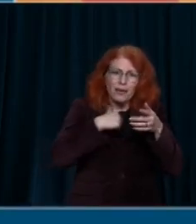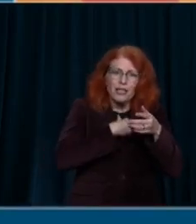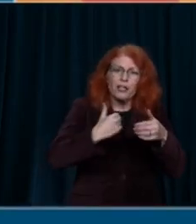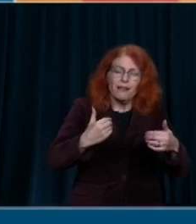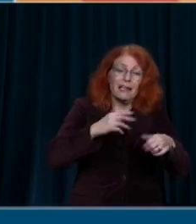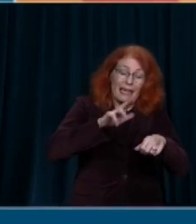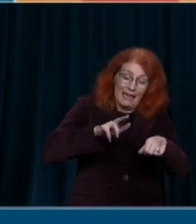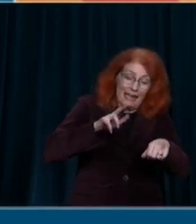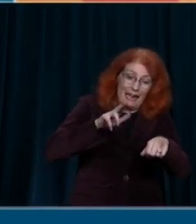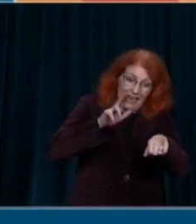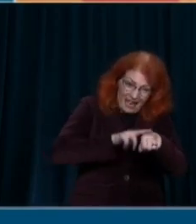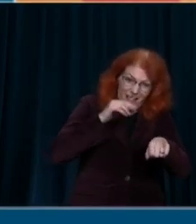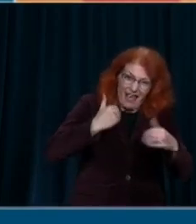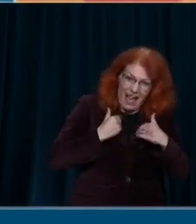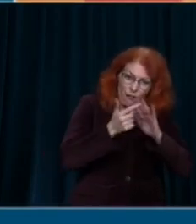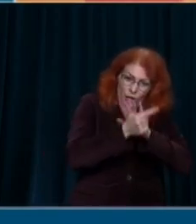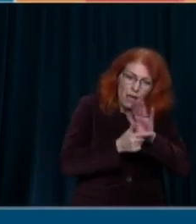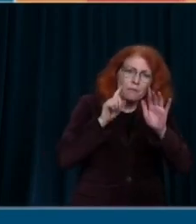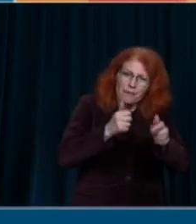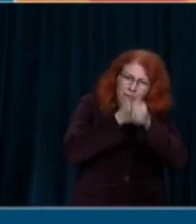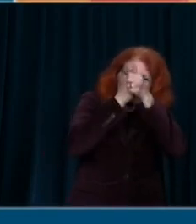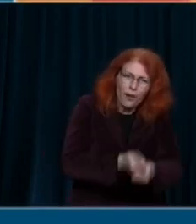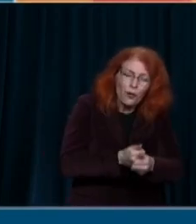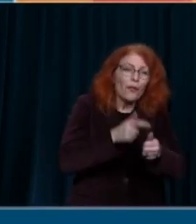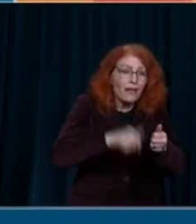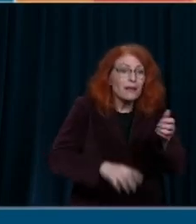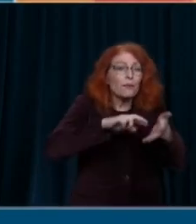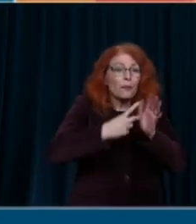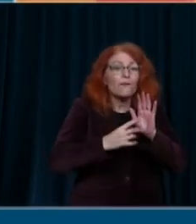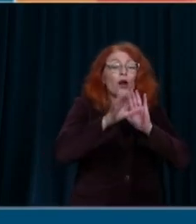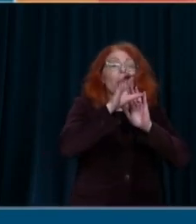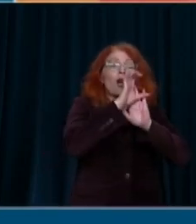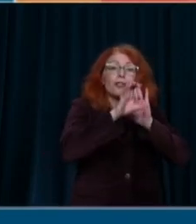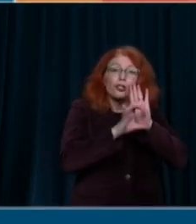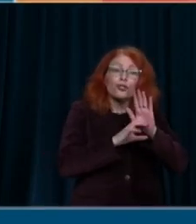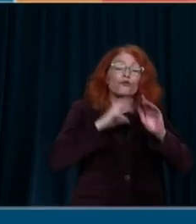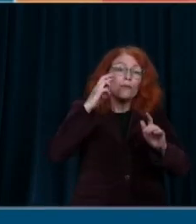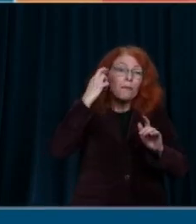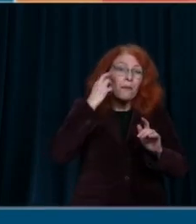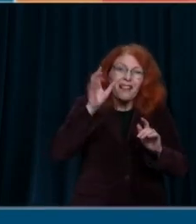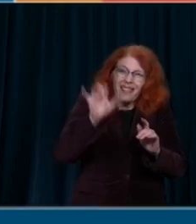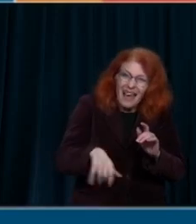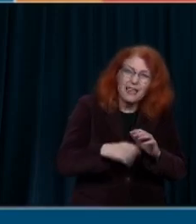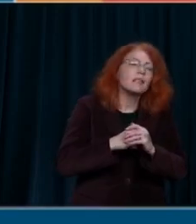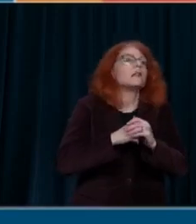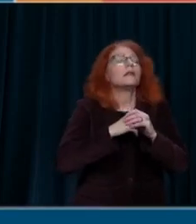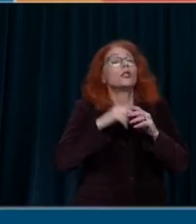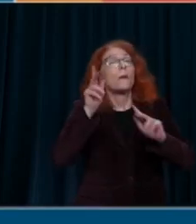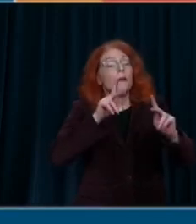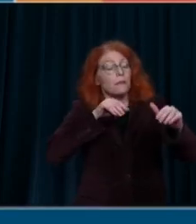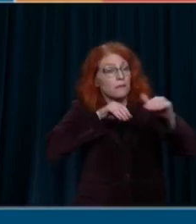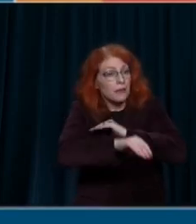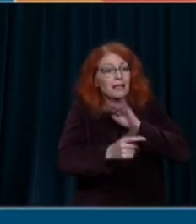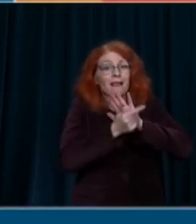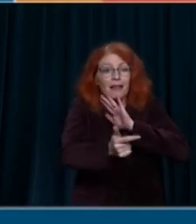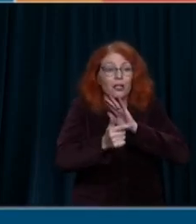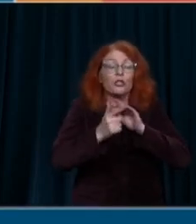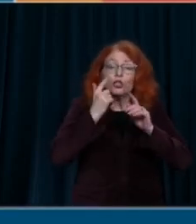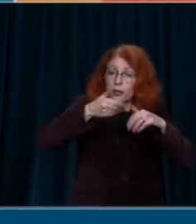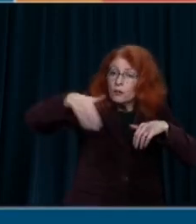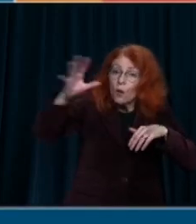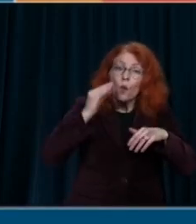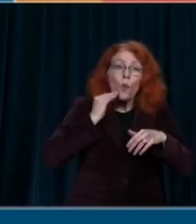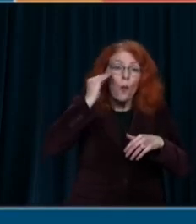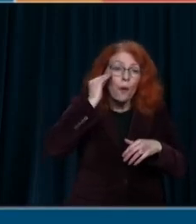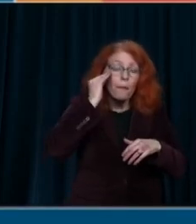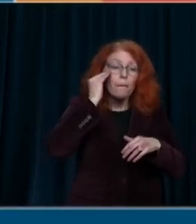and we must hold to those laws. That's what a constitutional republic is. So the folks that have come here illegally should go home.